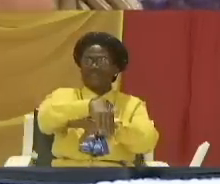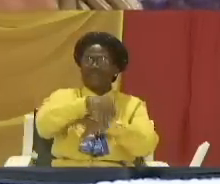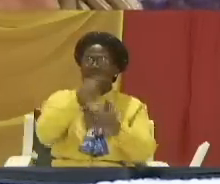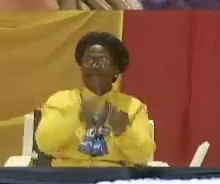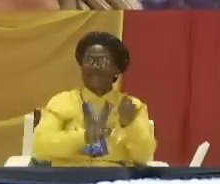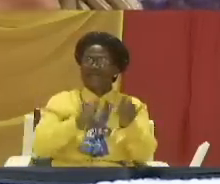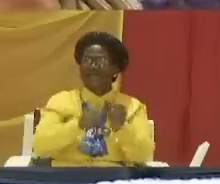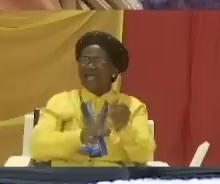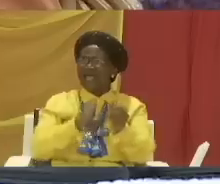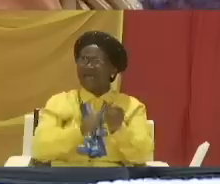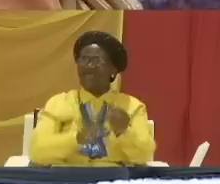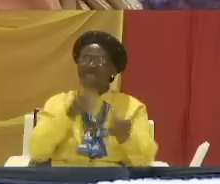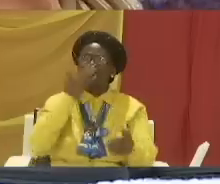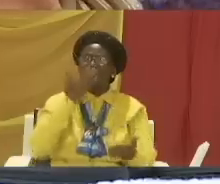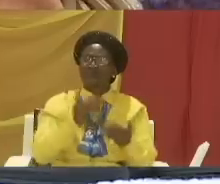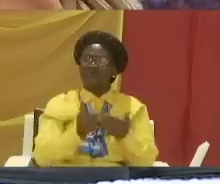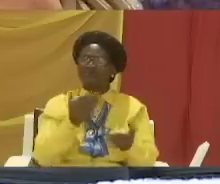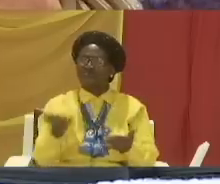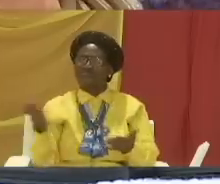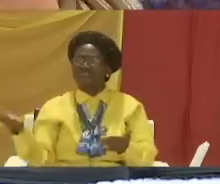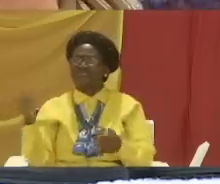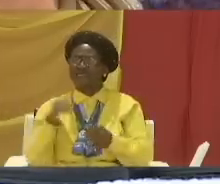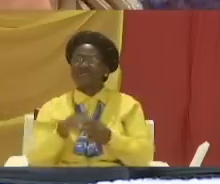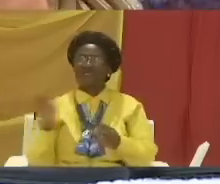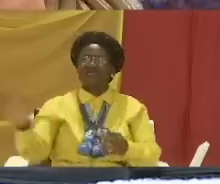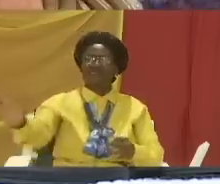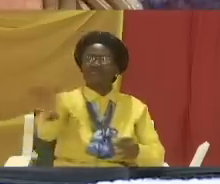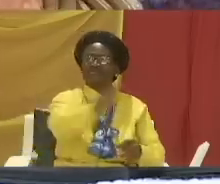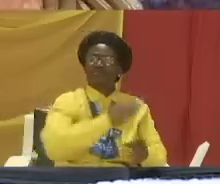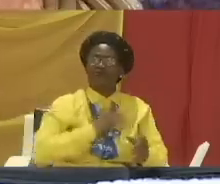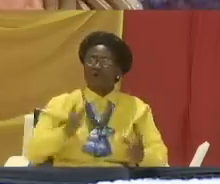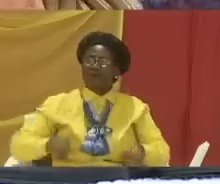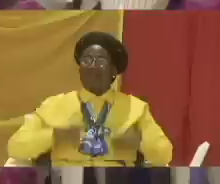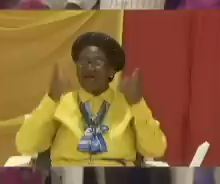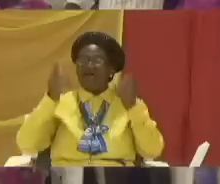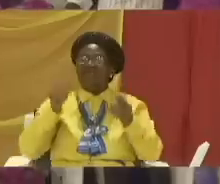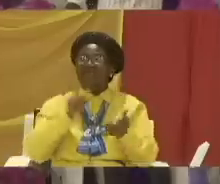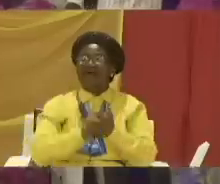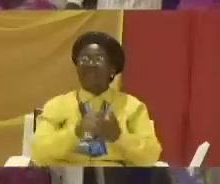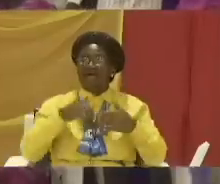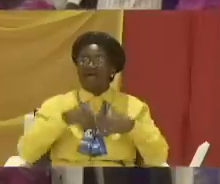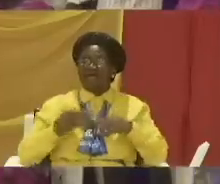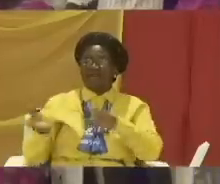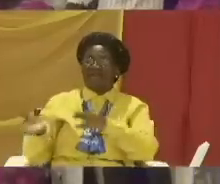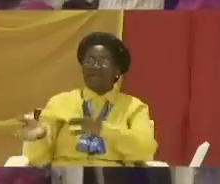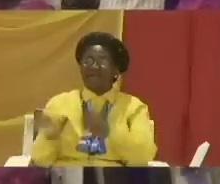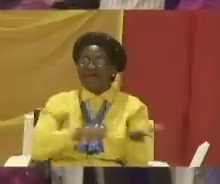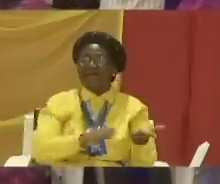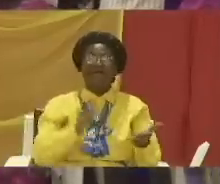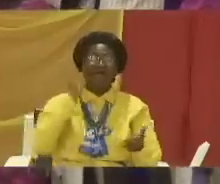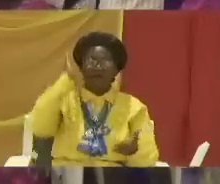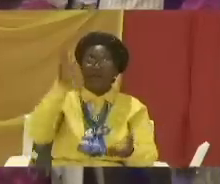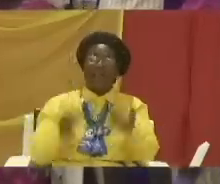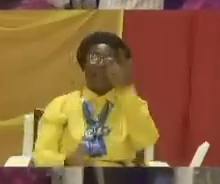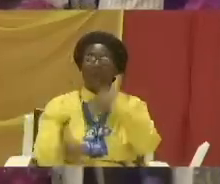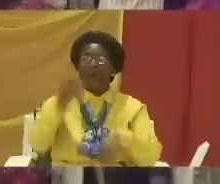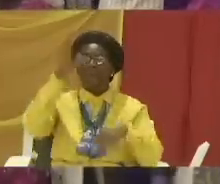Every good thing in your life that had died shall come back to life now.